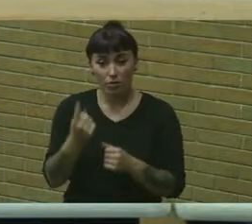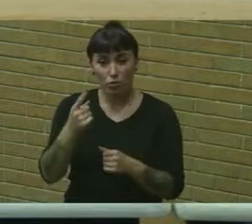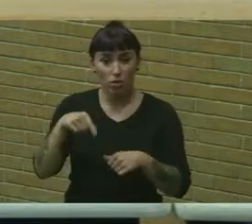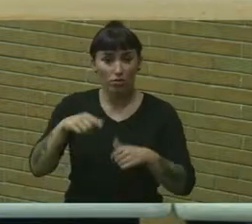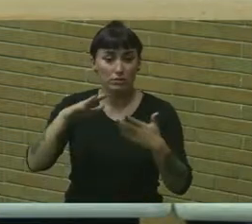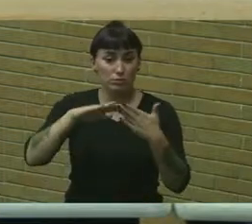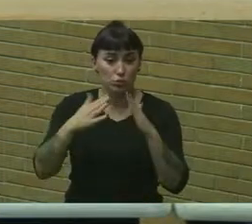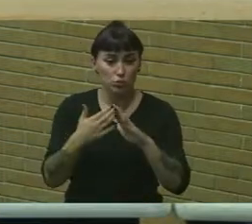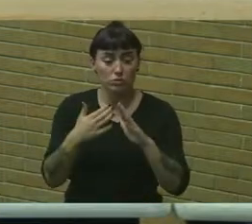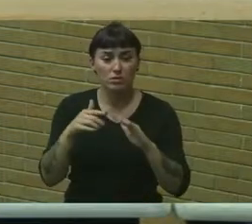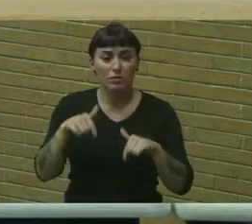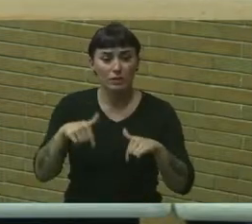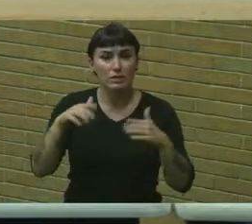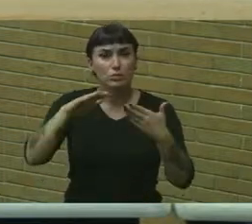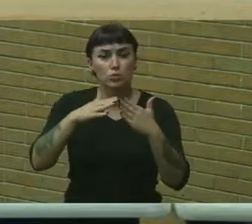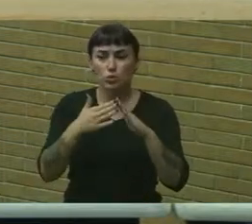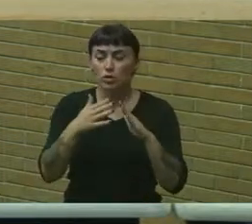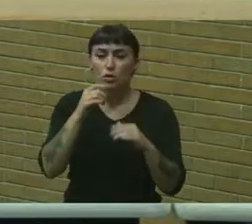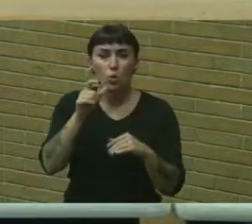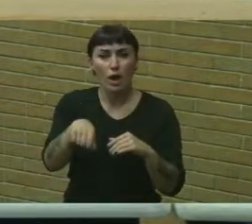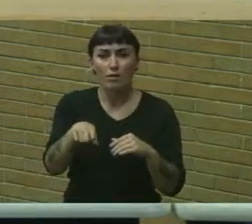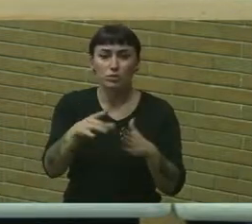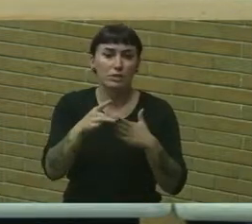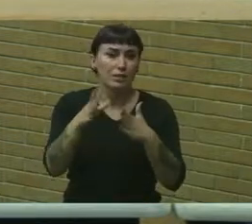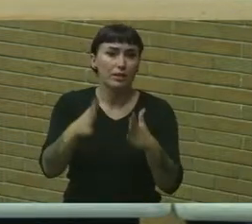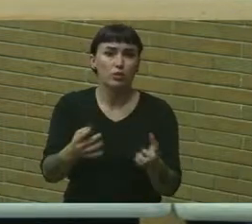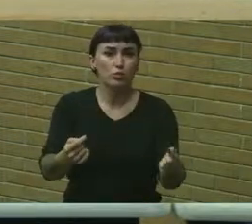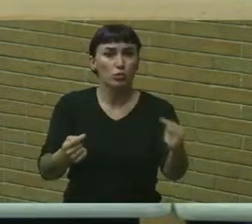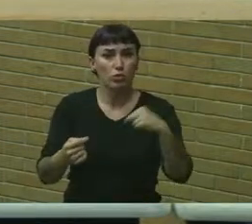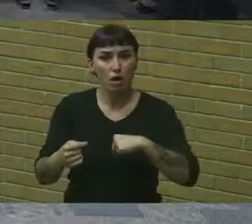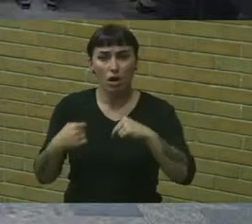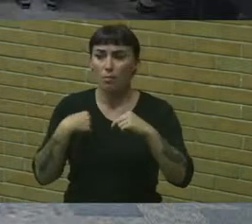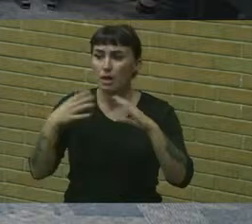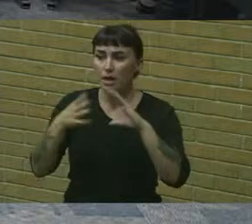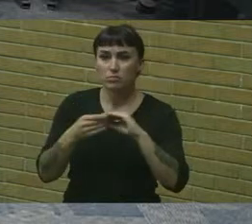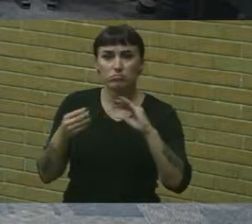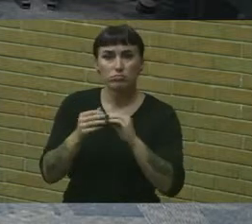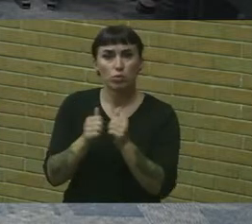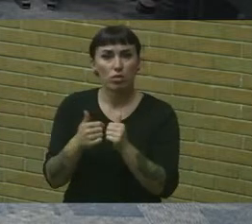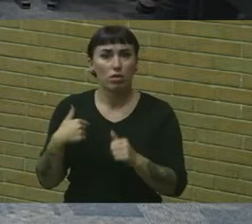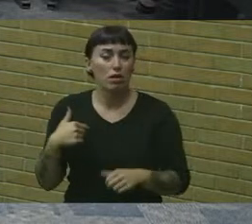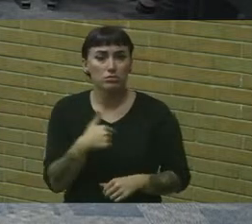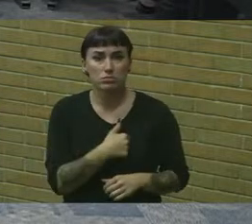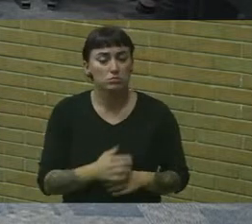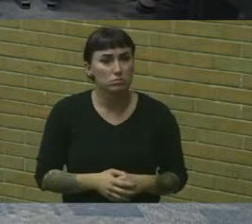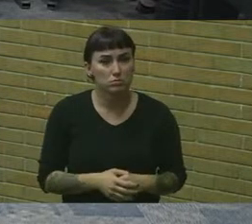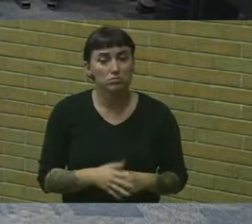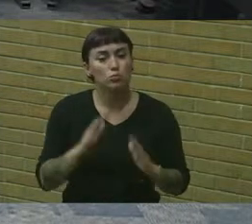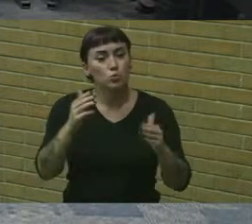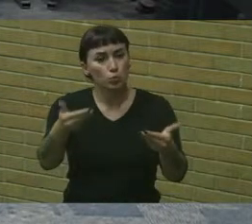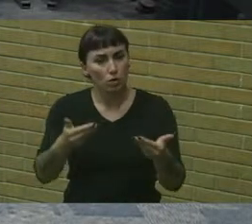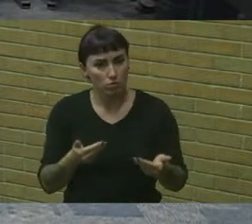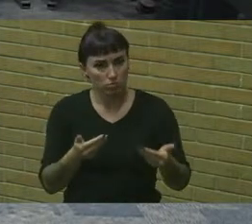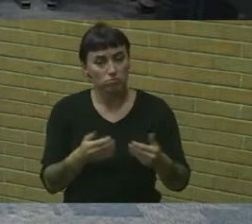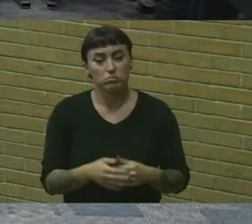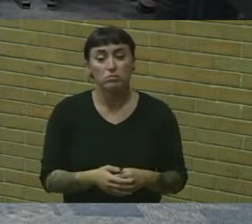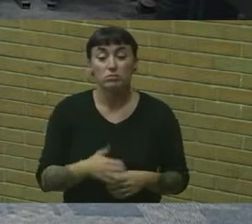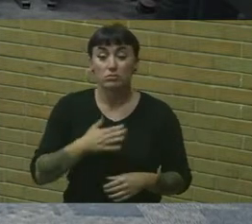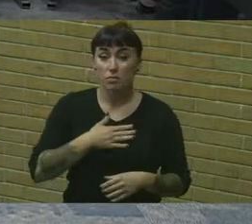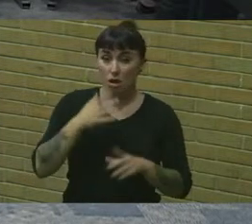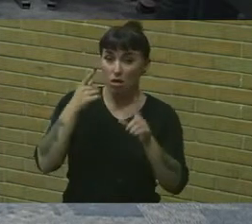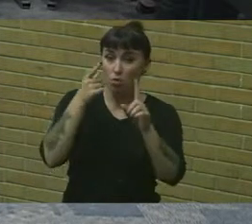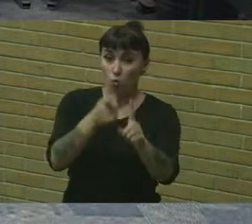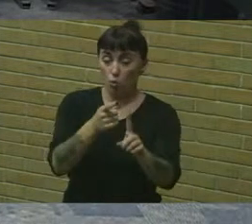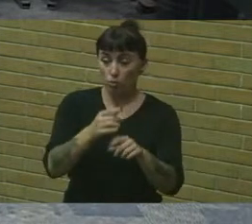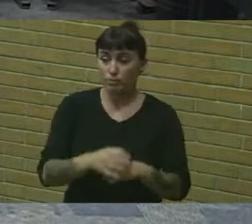this community. This is a community where you don't have to be a leader to come in and speak to the town board, and we welcome that. My